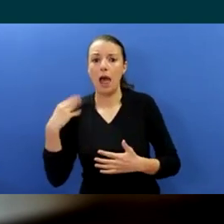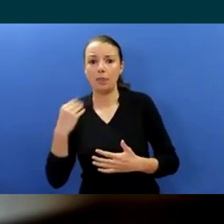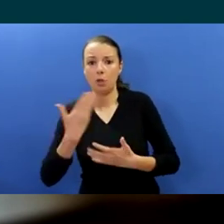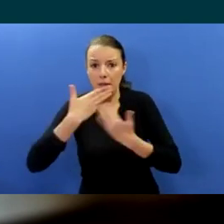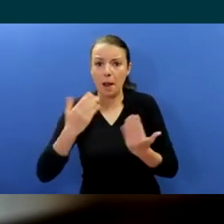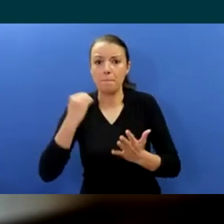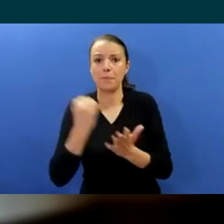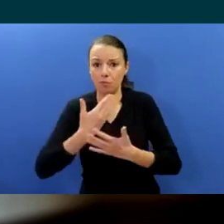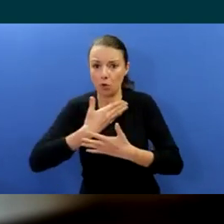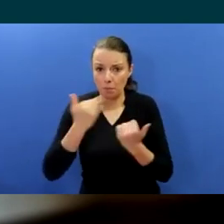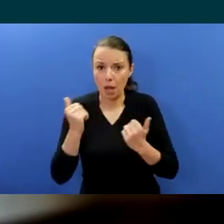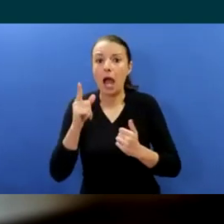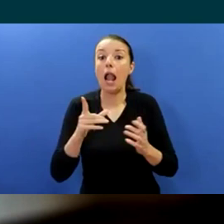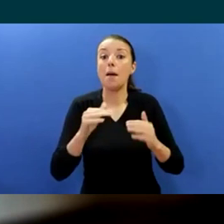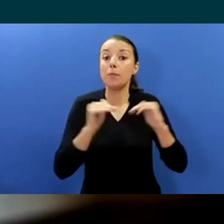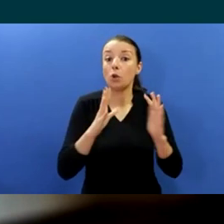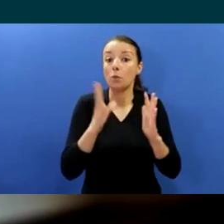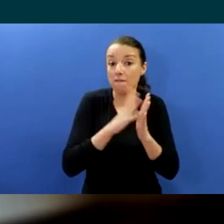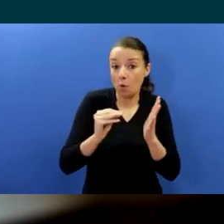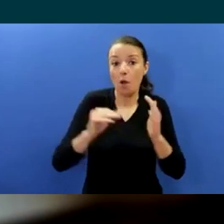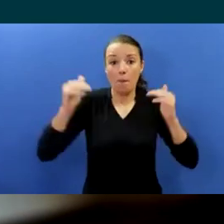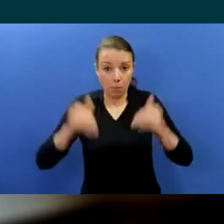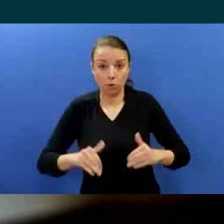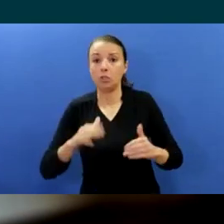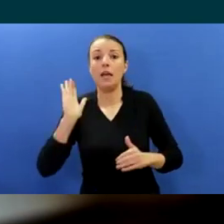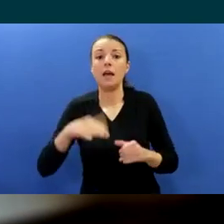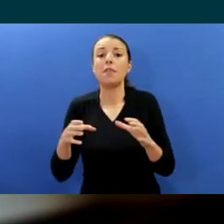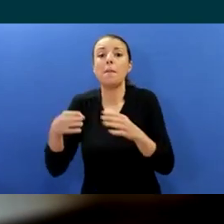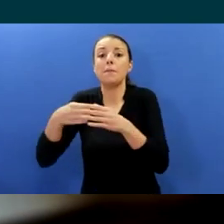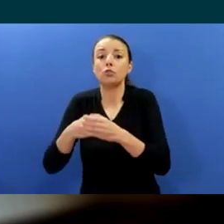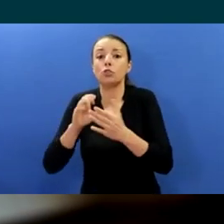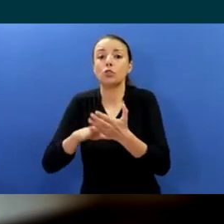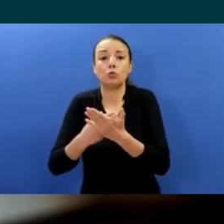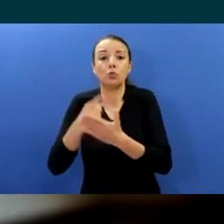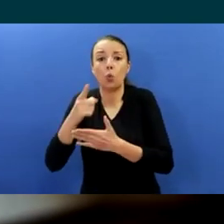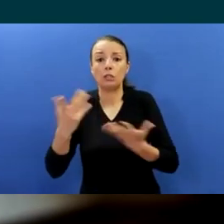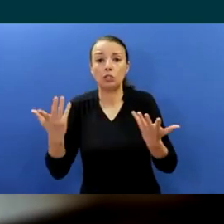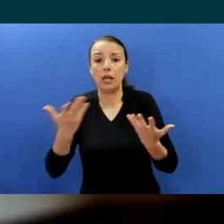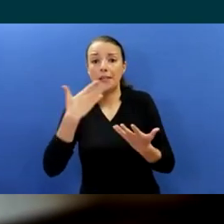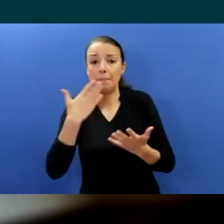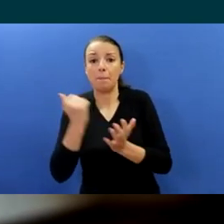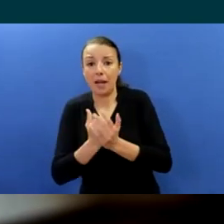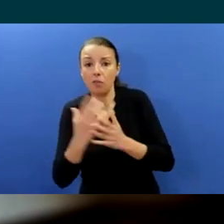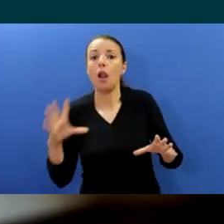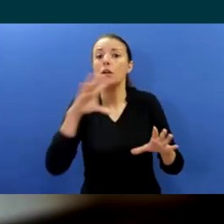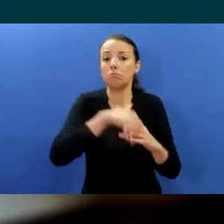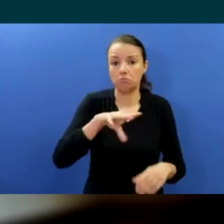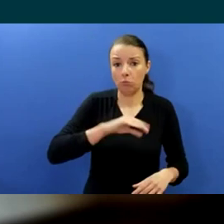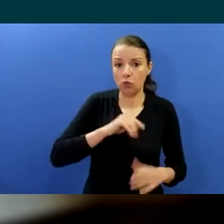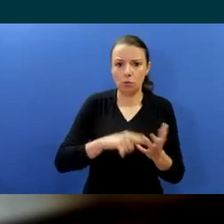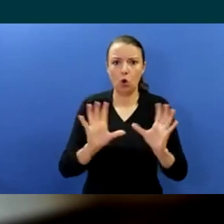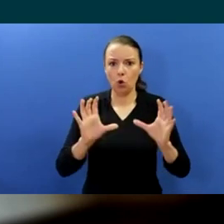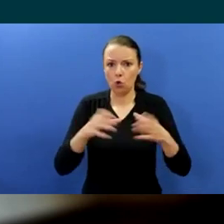these minorities or these big groups of population within a democratic